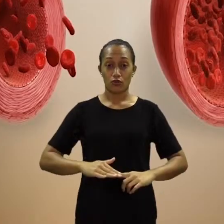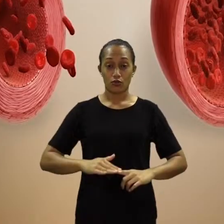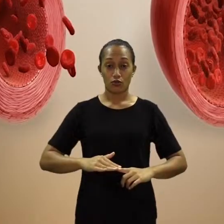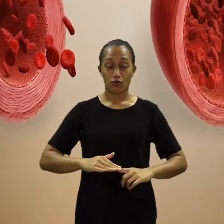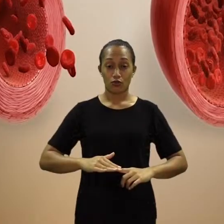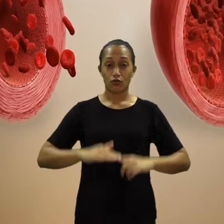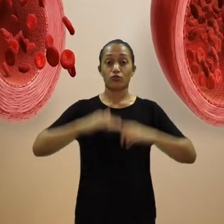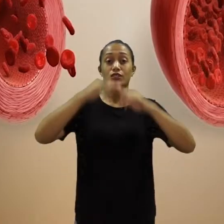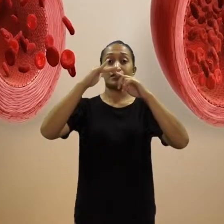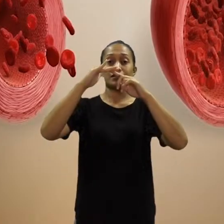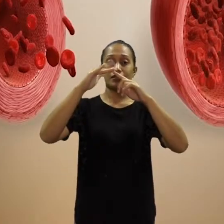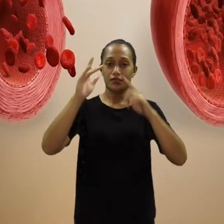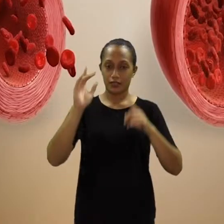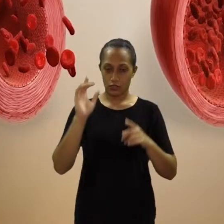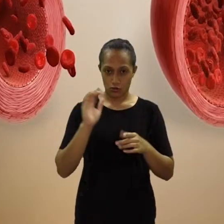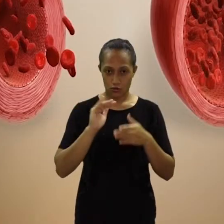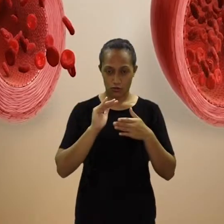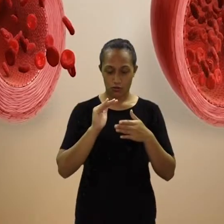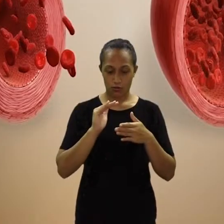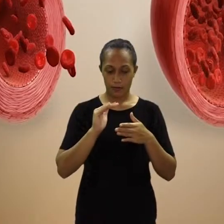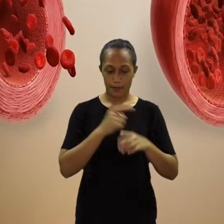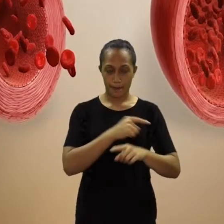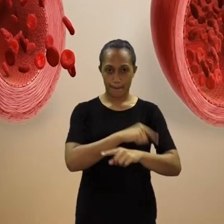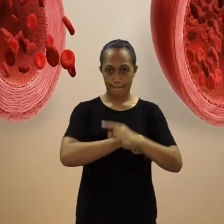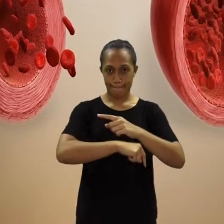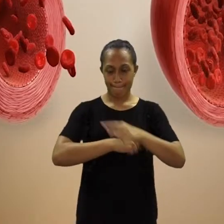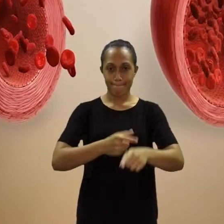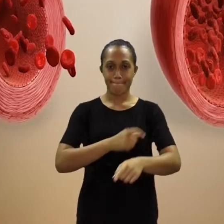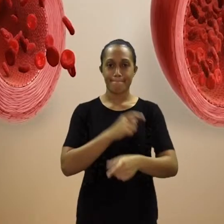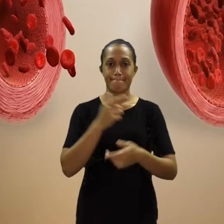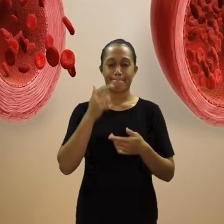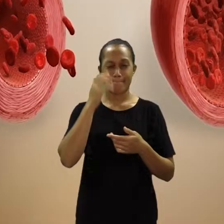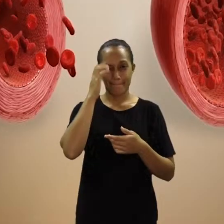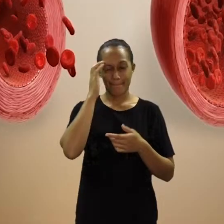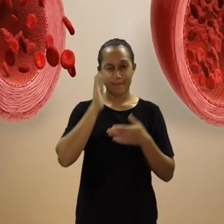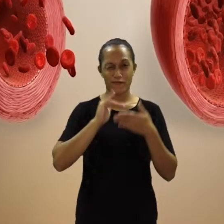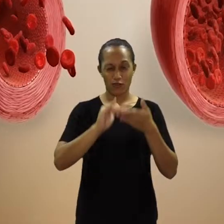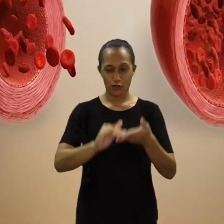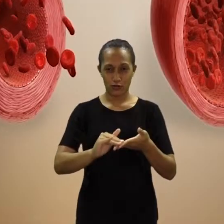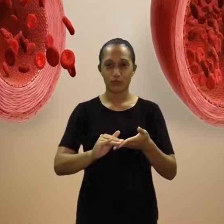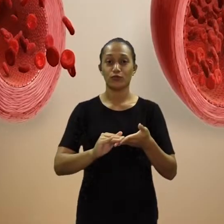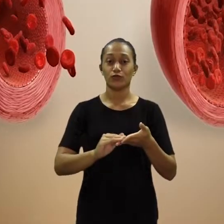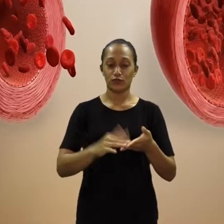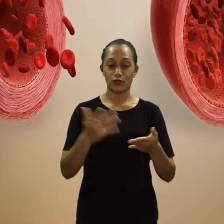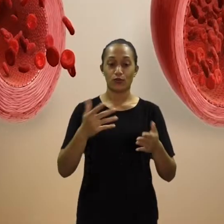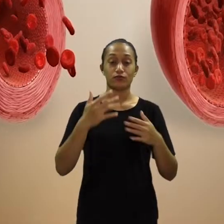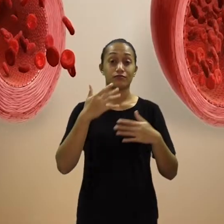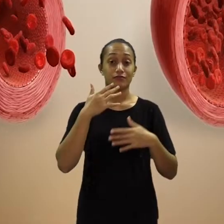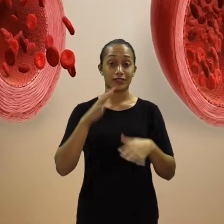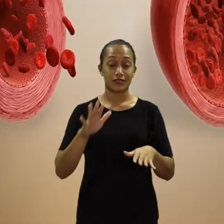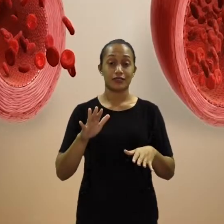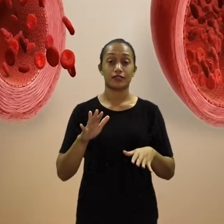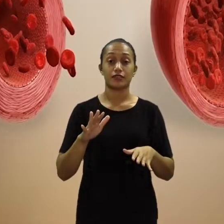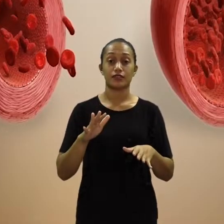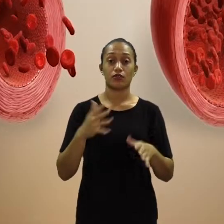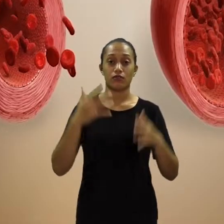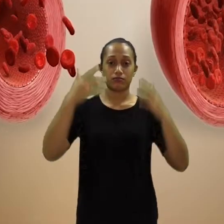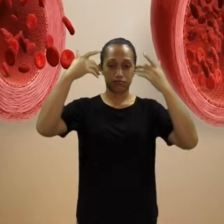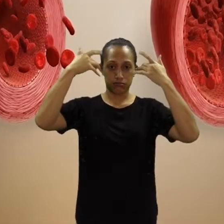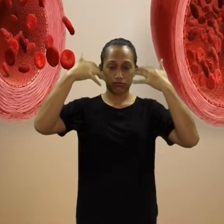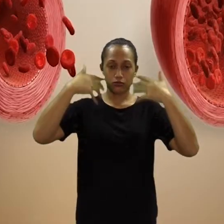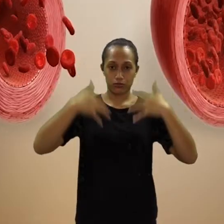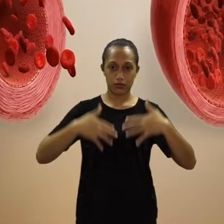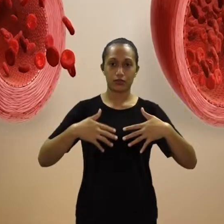expansion of blood volume that accompanies physical activity provides advantages of greater body fluid for heat dissipation or